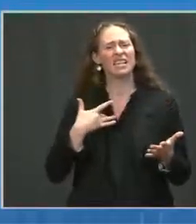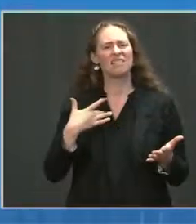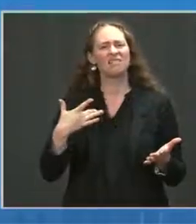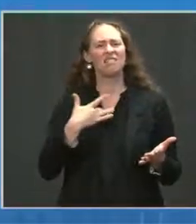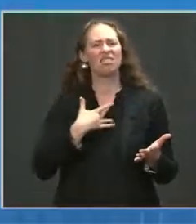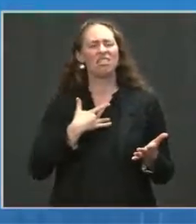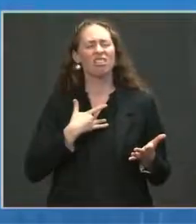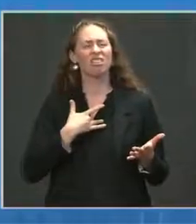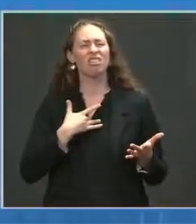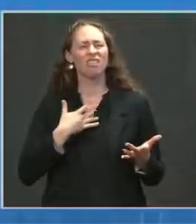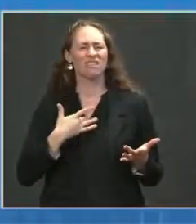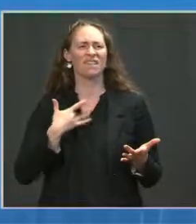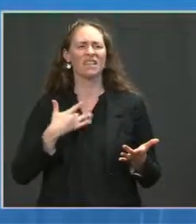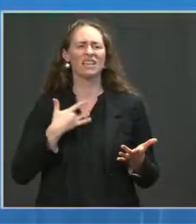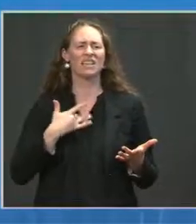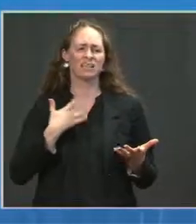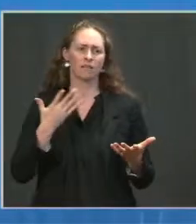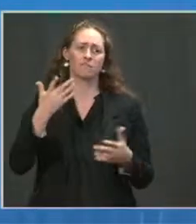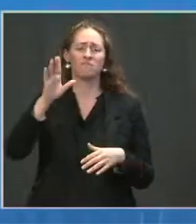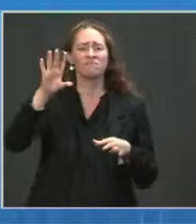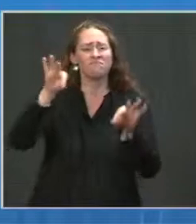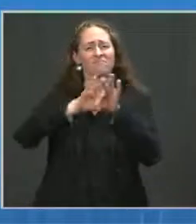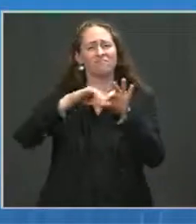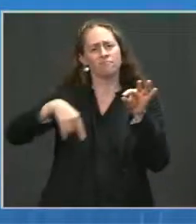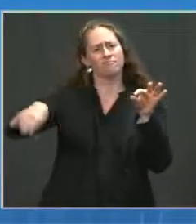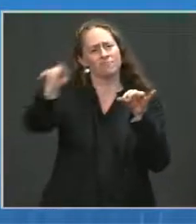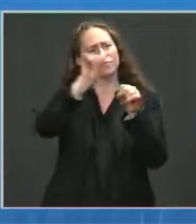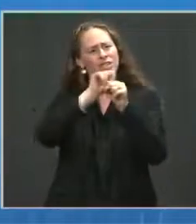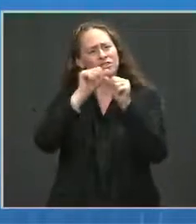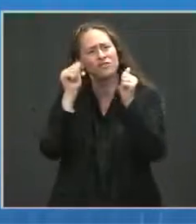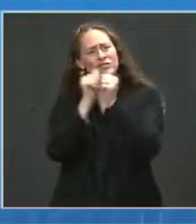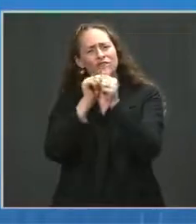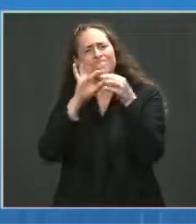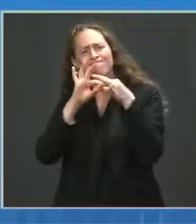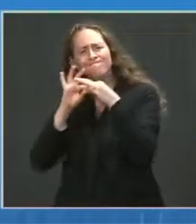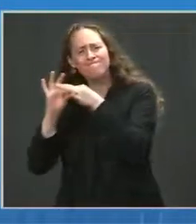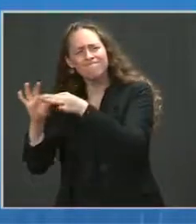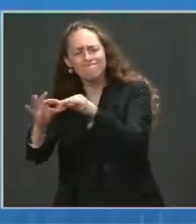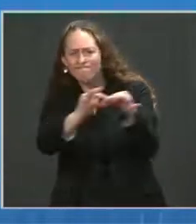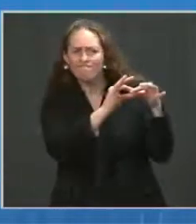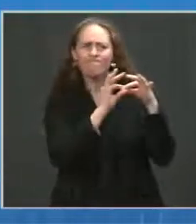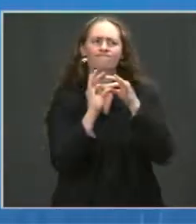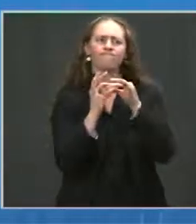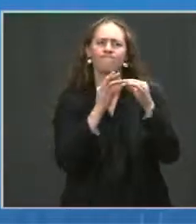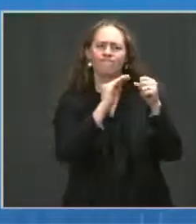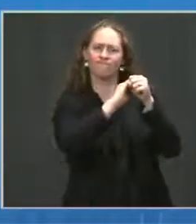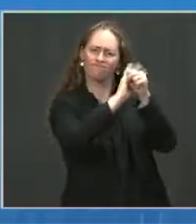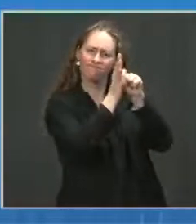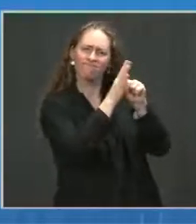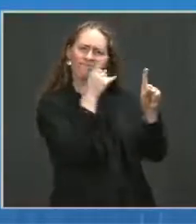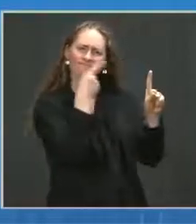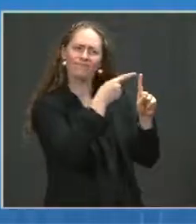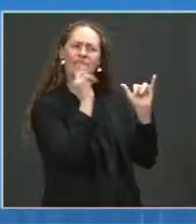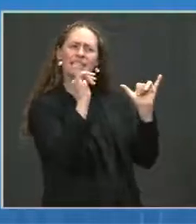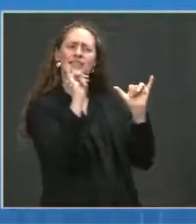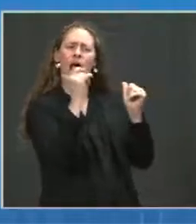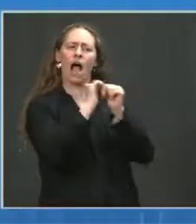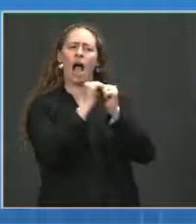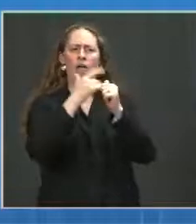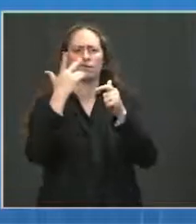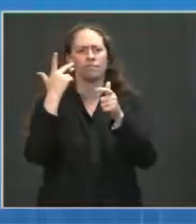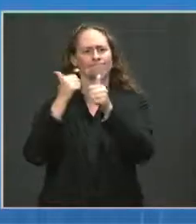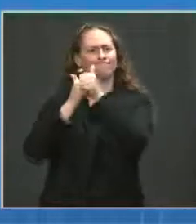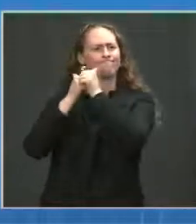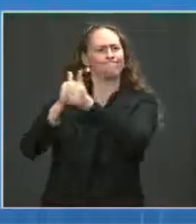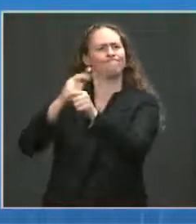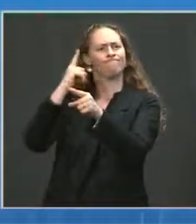together. And as we learn more about COVID, we continue to rely on proven ways to protect ourselves, our children, and